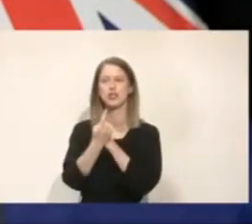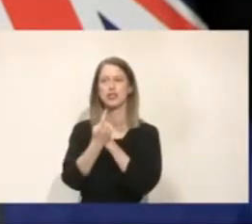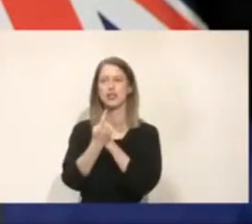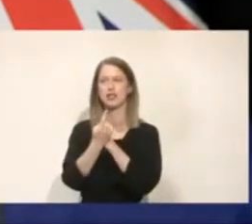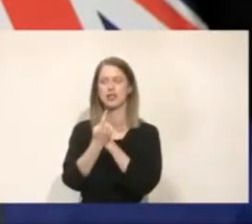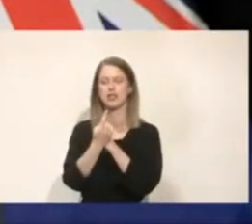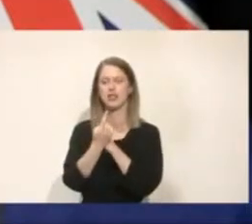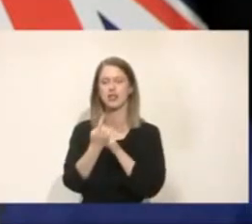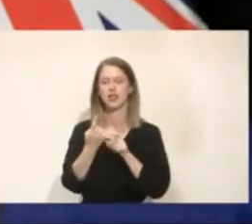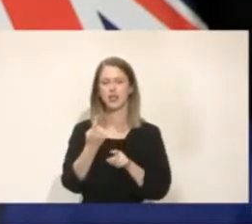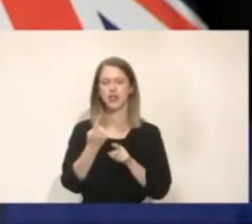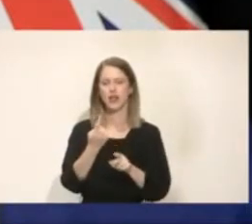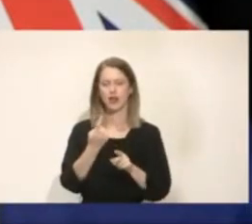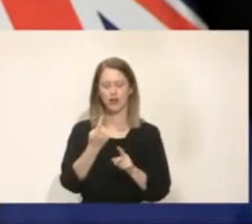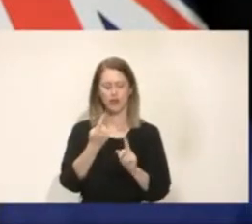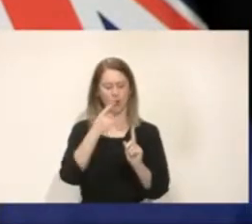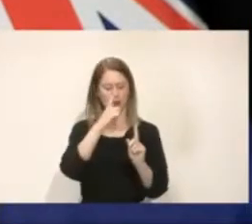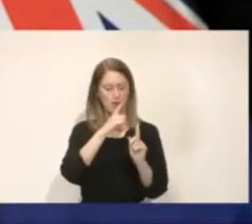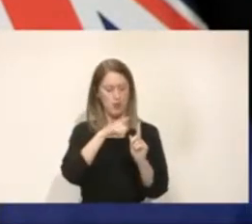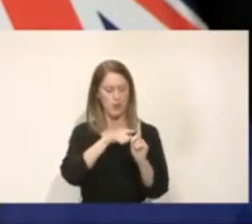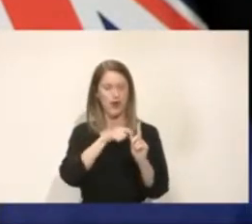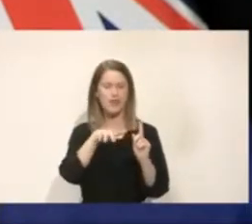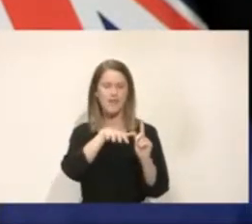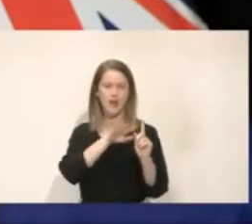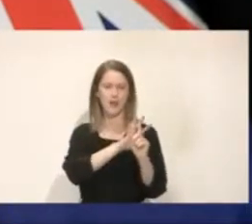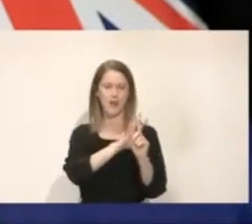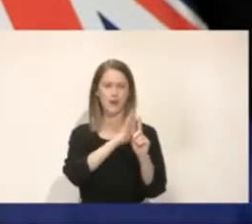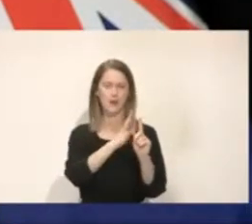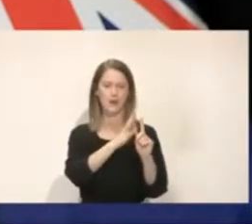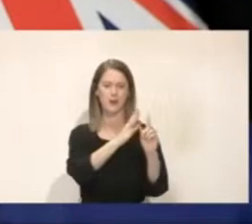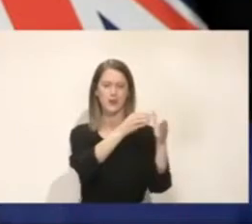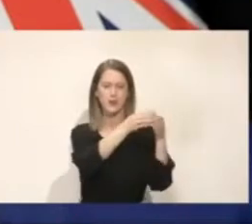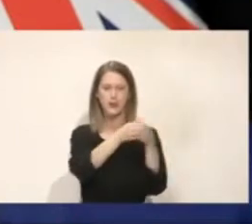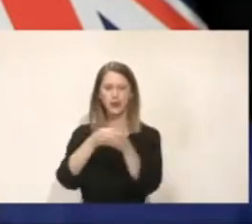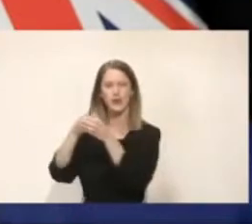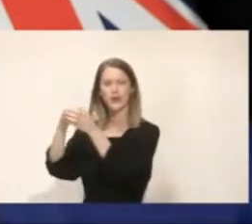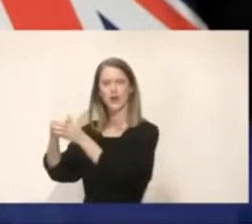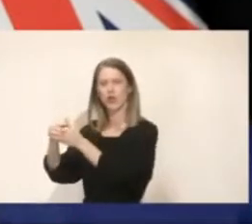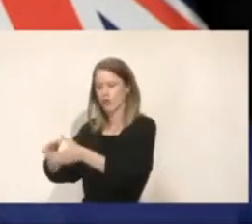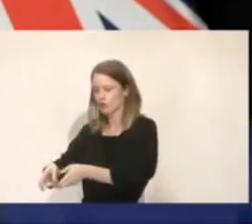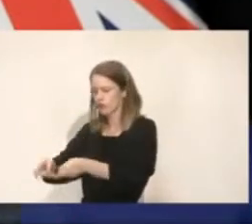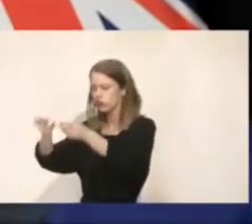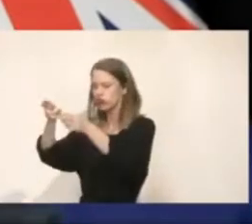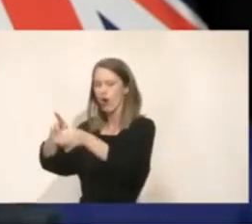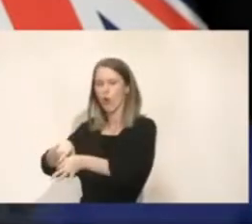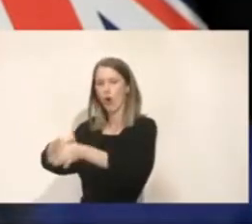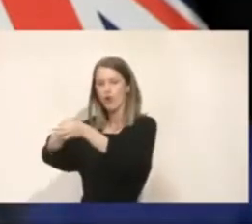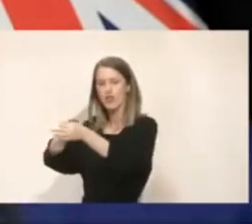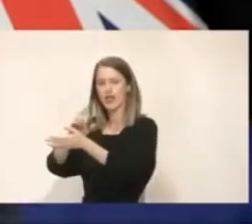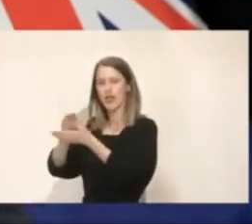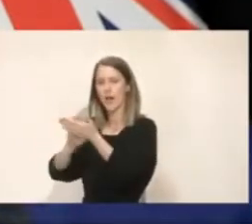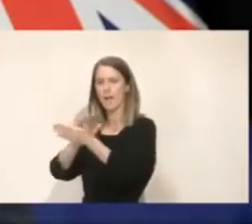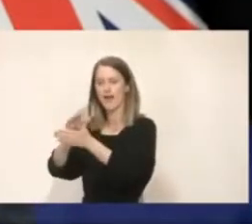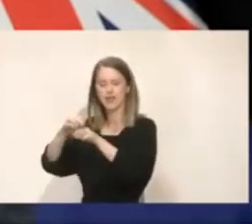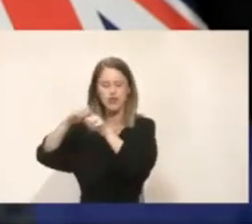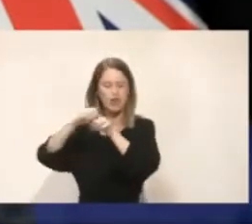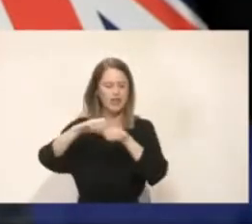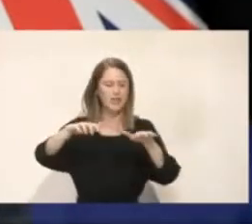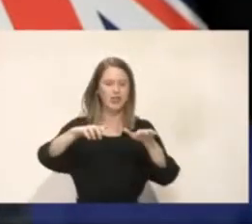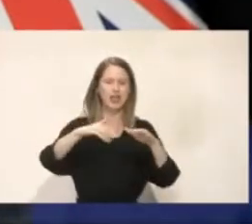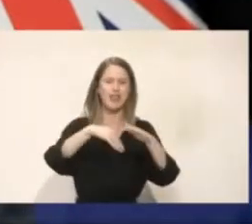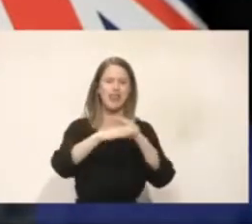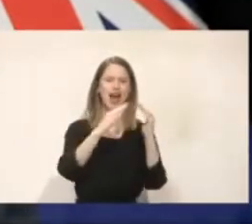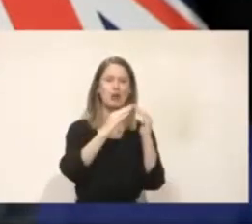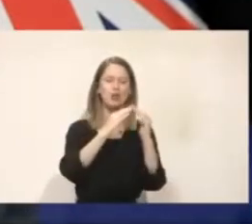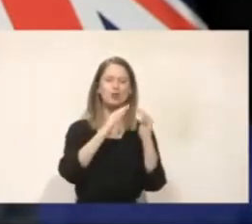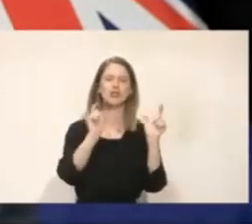for cases and their families in whānau to go into a quarantine facility, that reduces the transmission within households, which